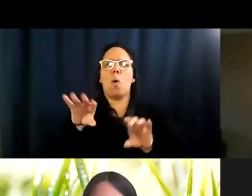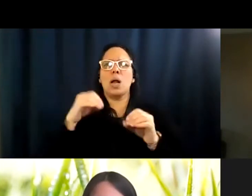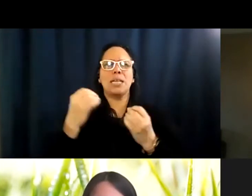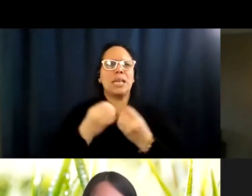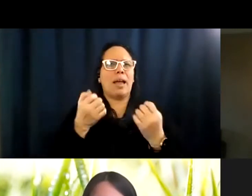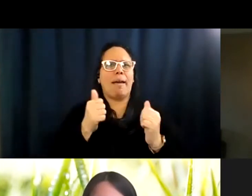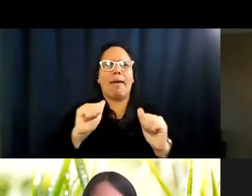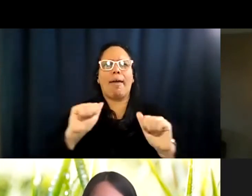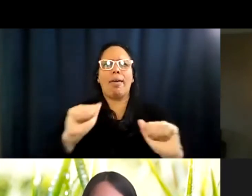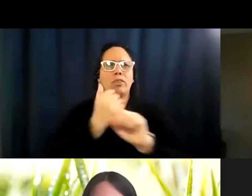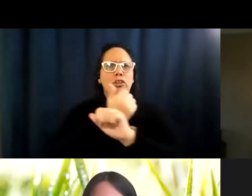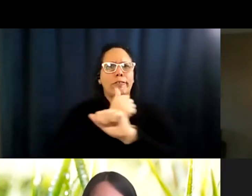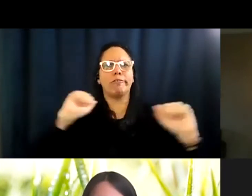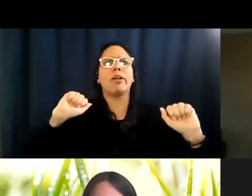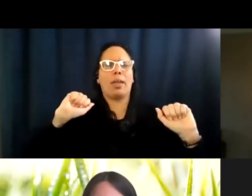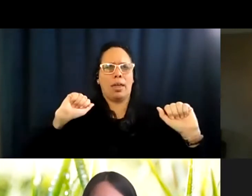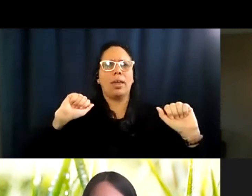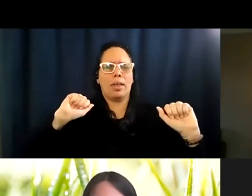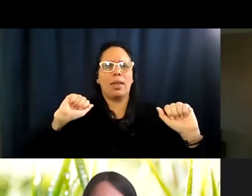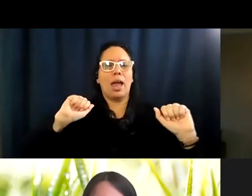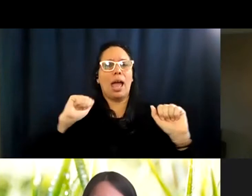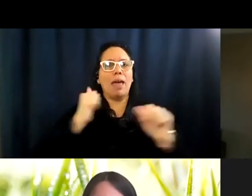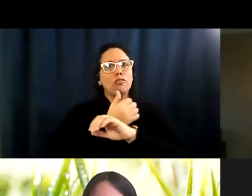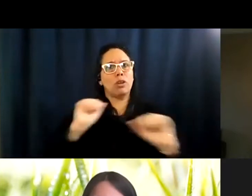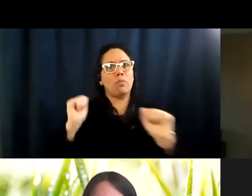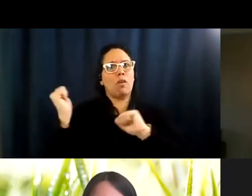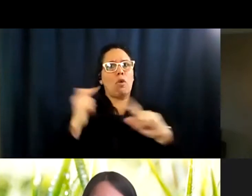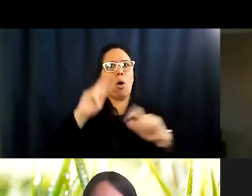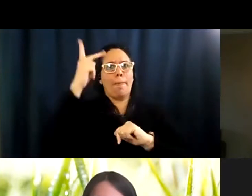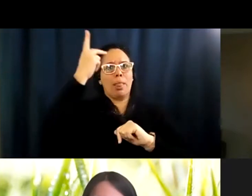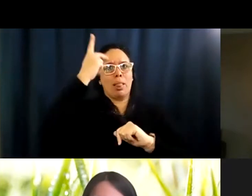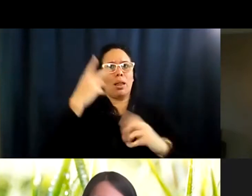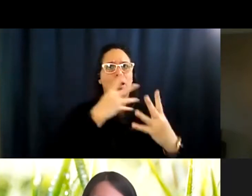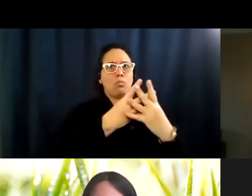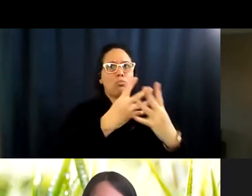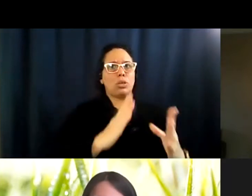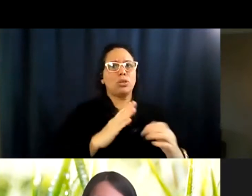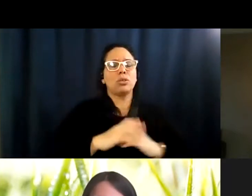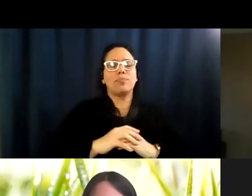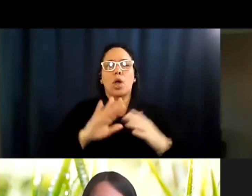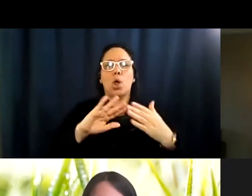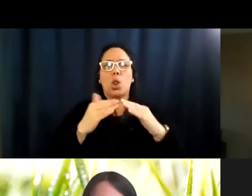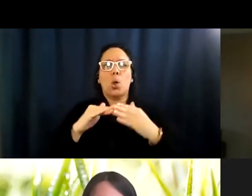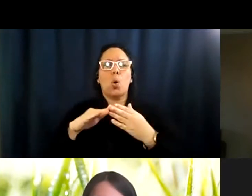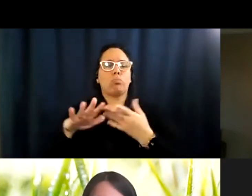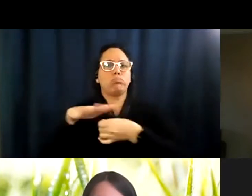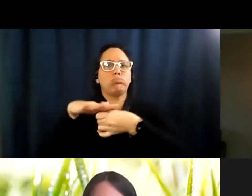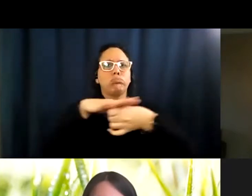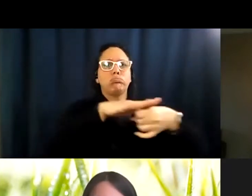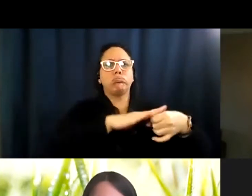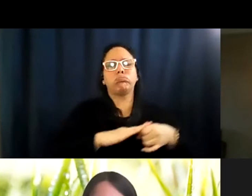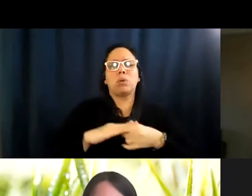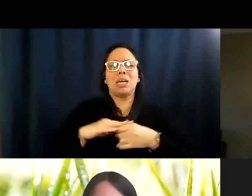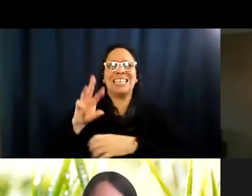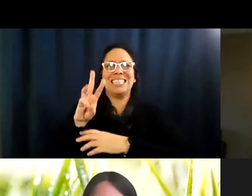for her freedom and for the freedom of all political prisoners. Local committees formed in over 65 countries to